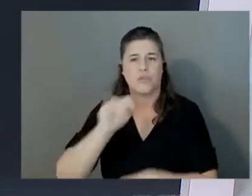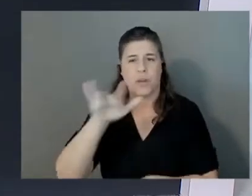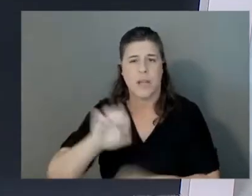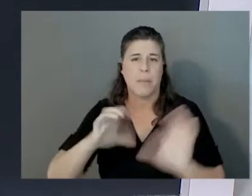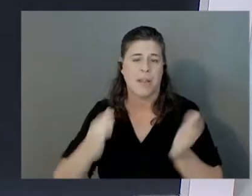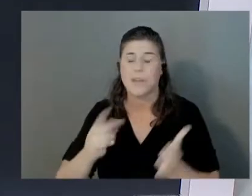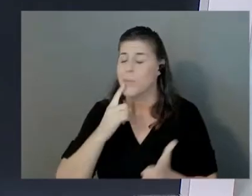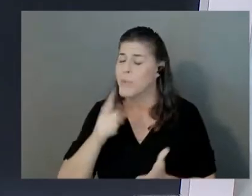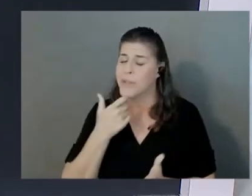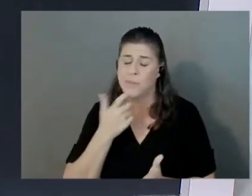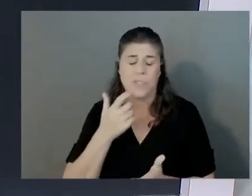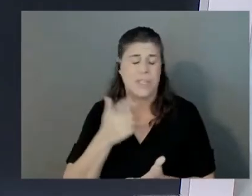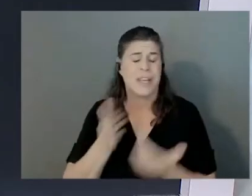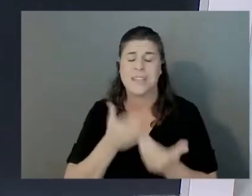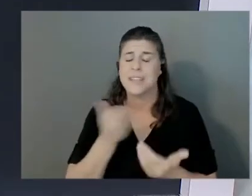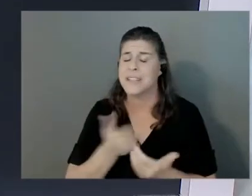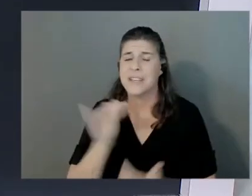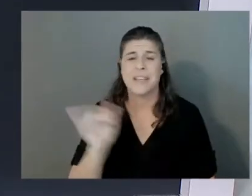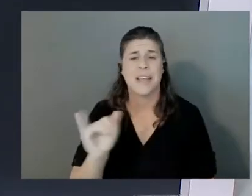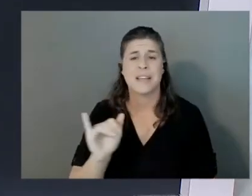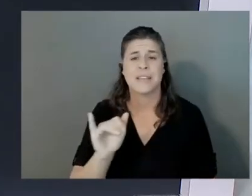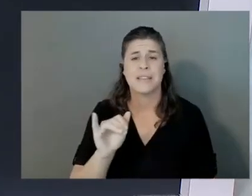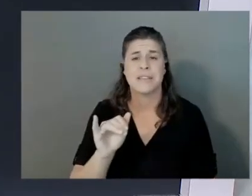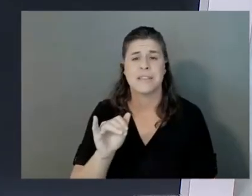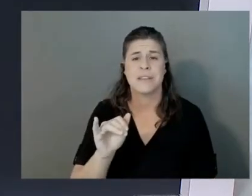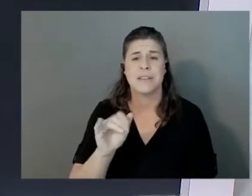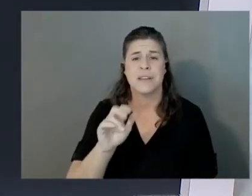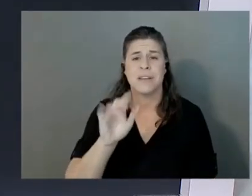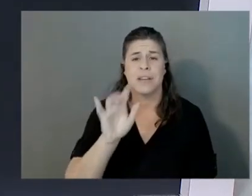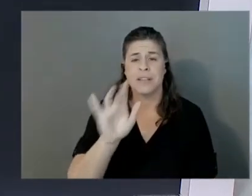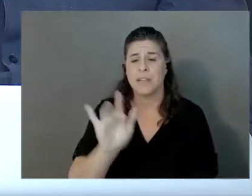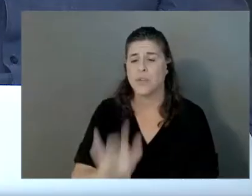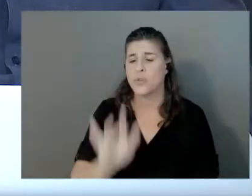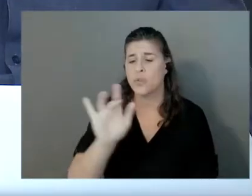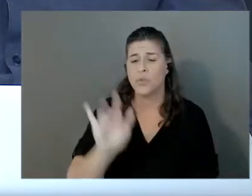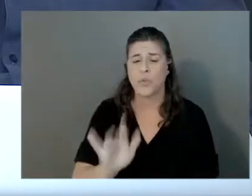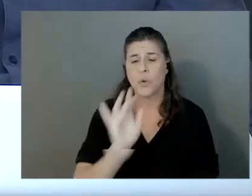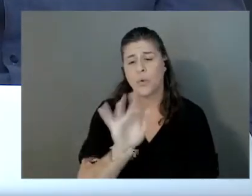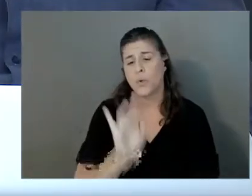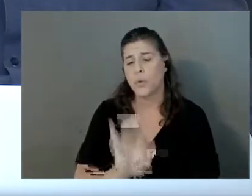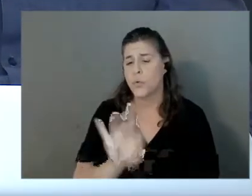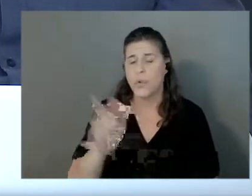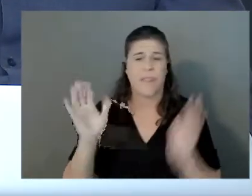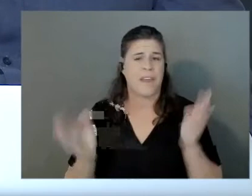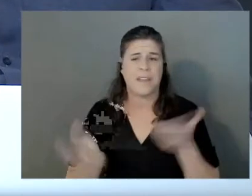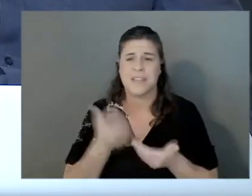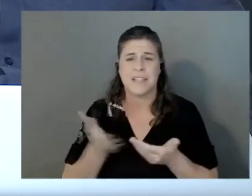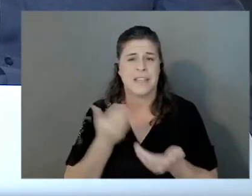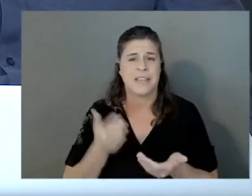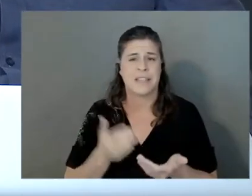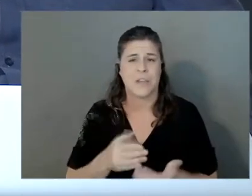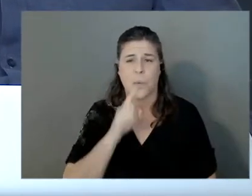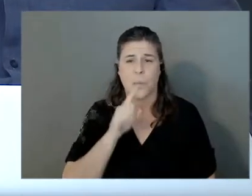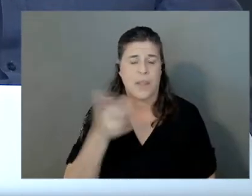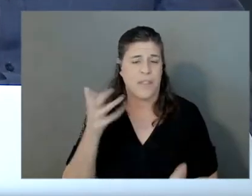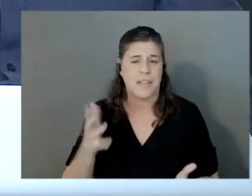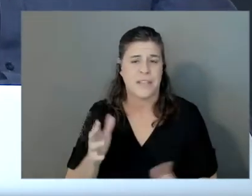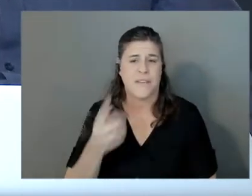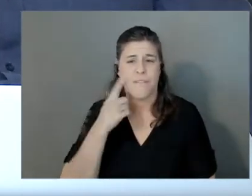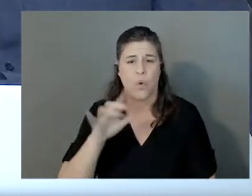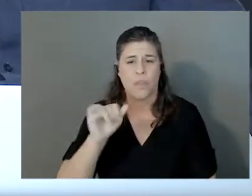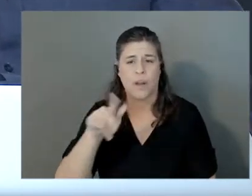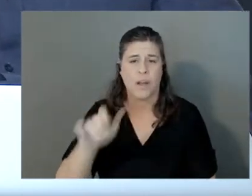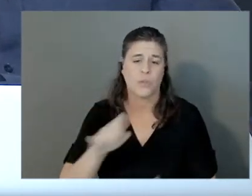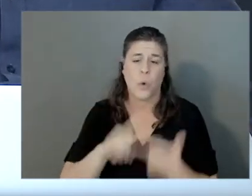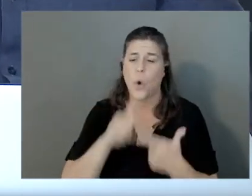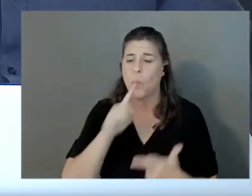easy as toggling a radio button in the toggling a radio button in the console, or just making one